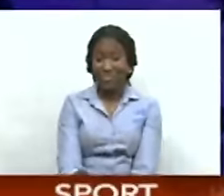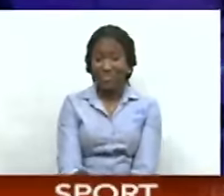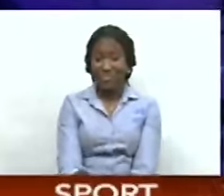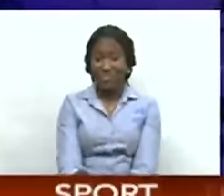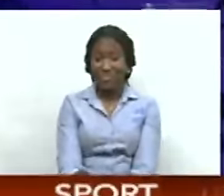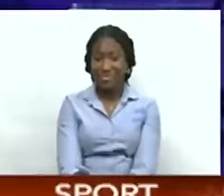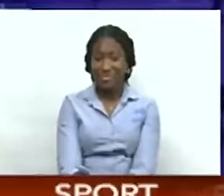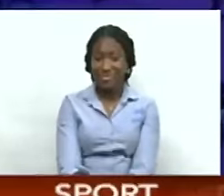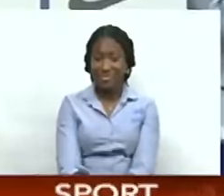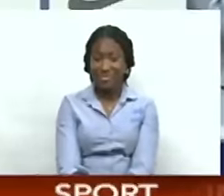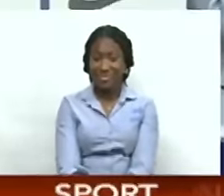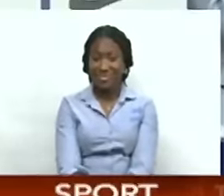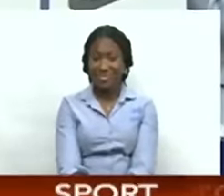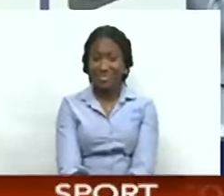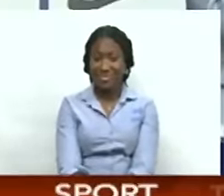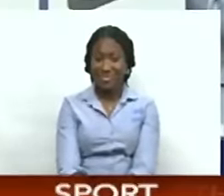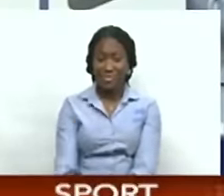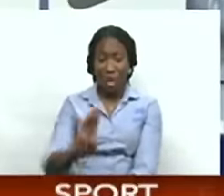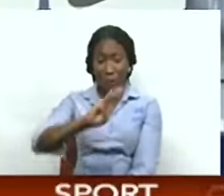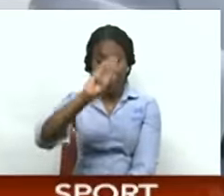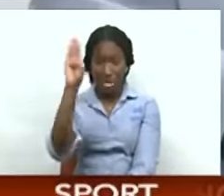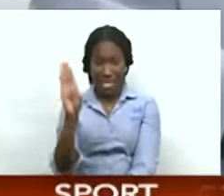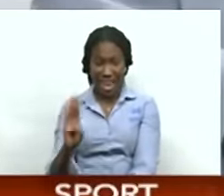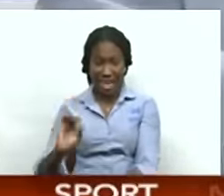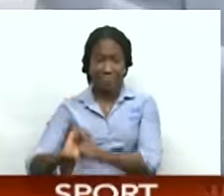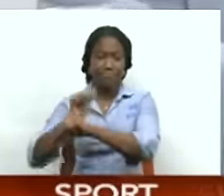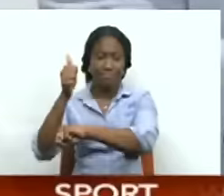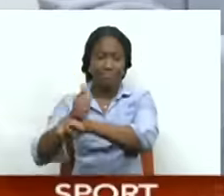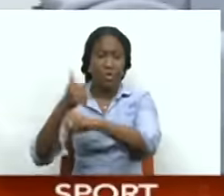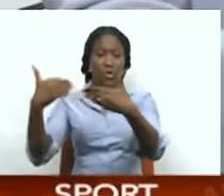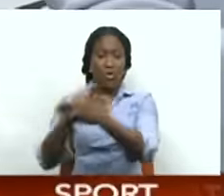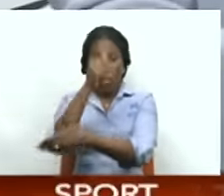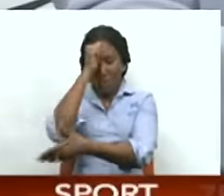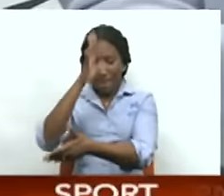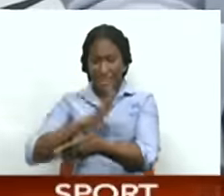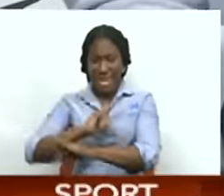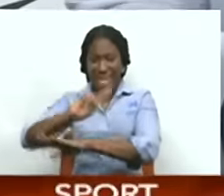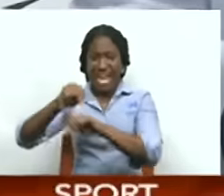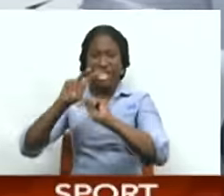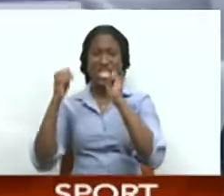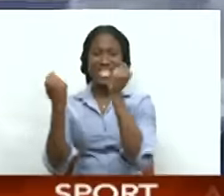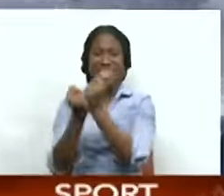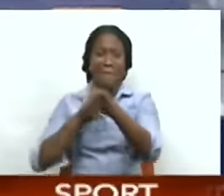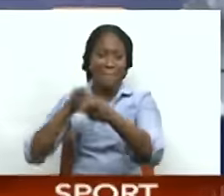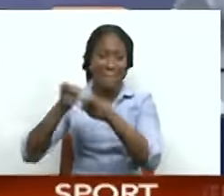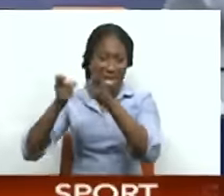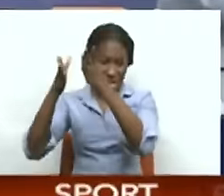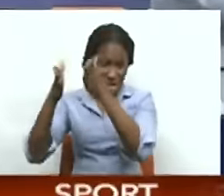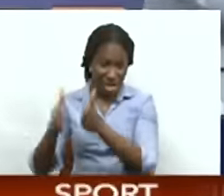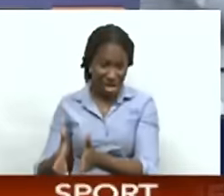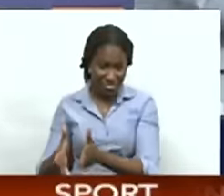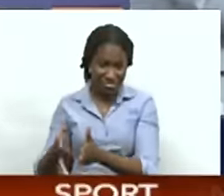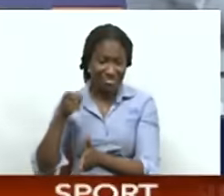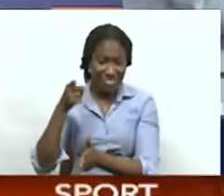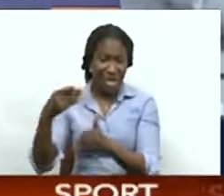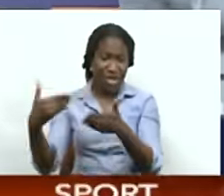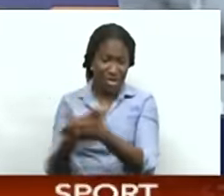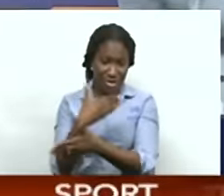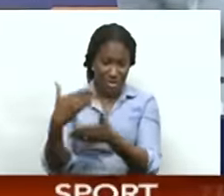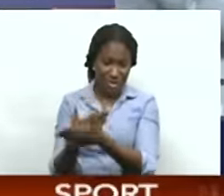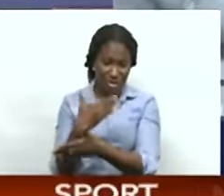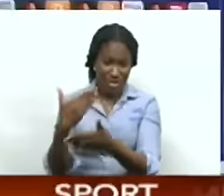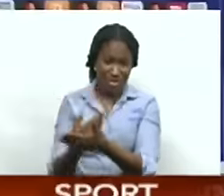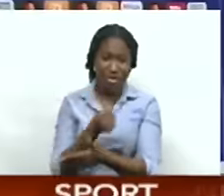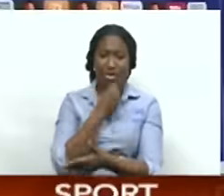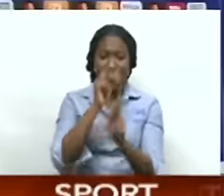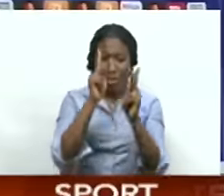Brazil has appointed a new men's national team manager in Dorival Jr. Jr. will replace Fernando Diniz, who was fired last week amid